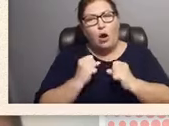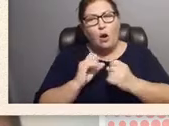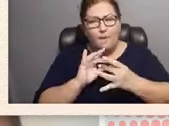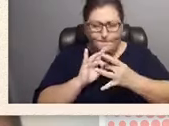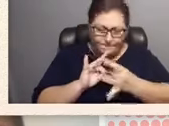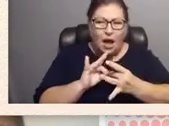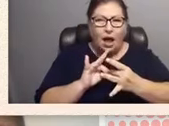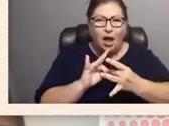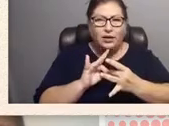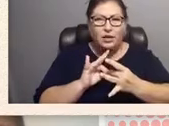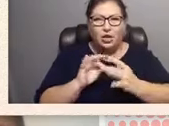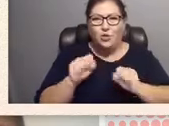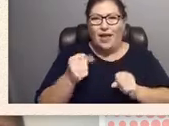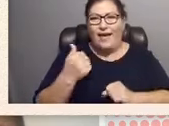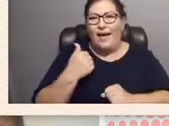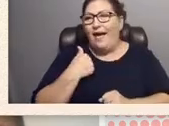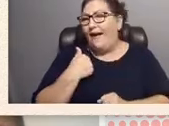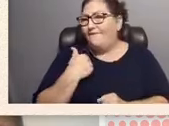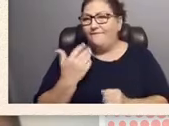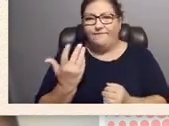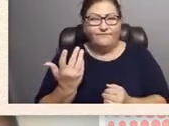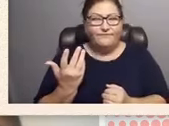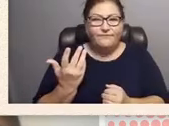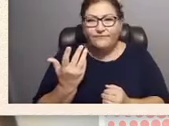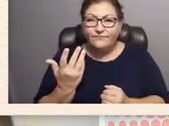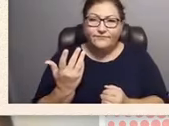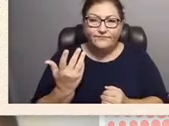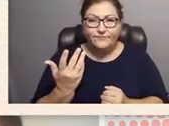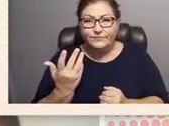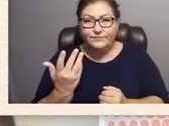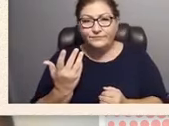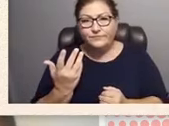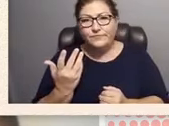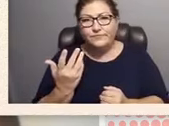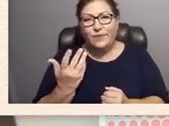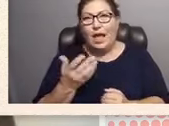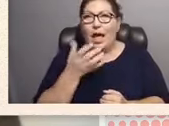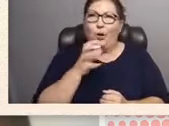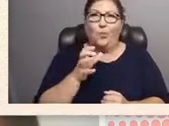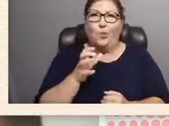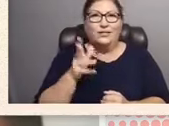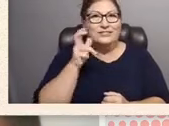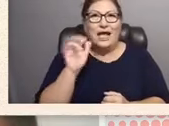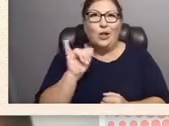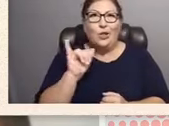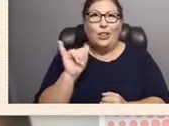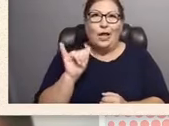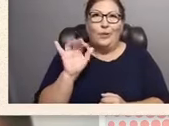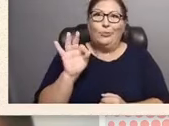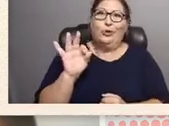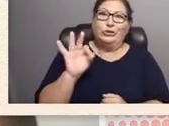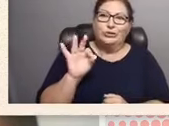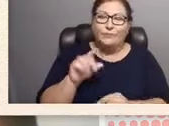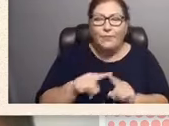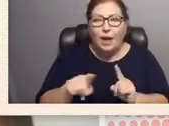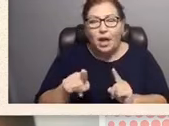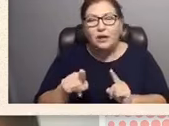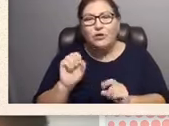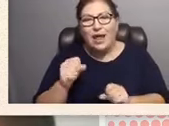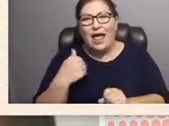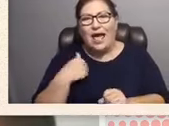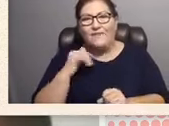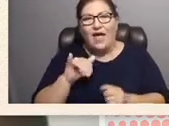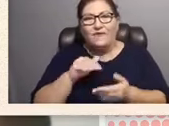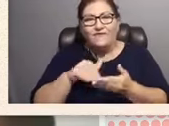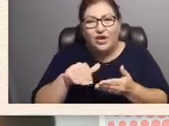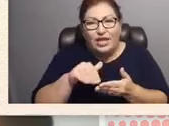have at least, and I don't want to sound like being preachy, but you can have that, forgiveness and that